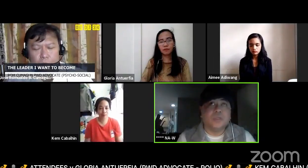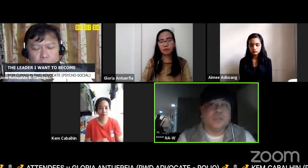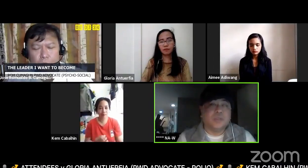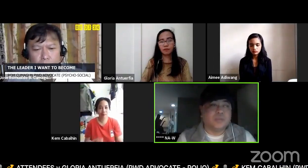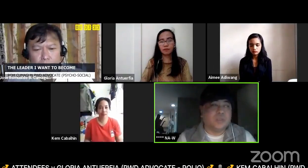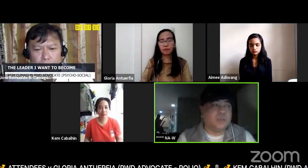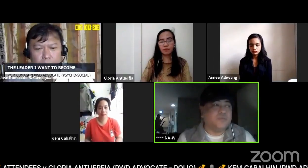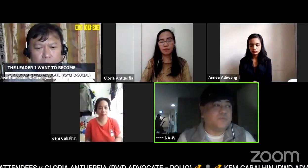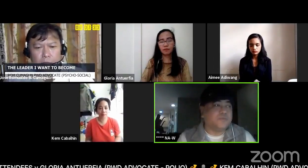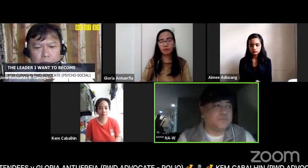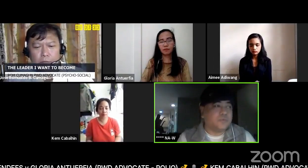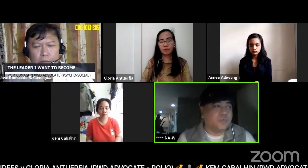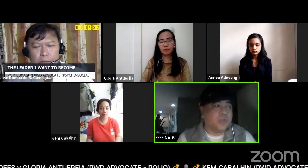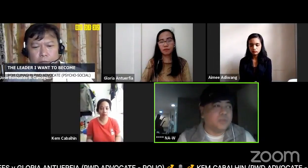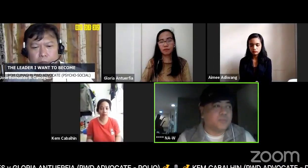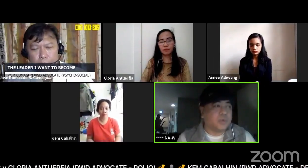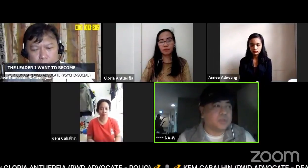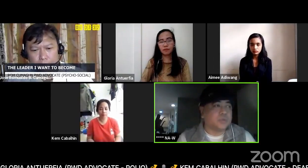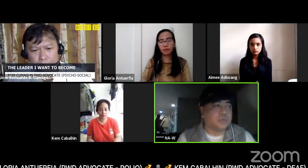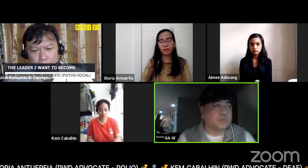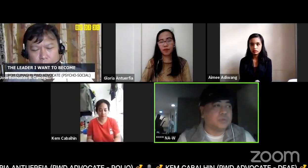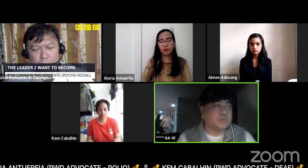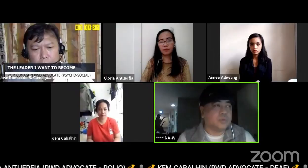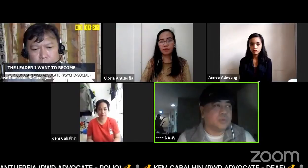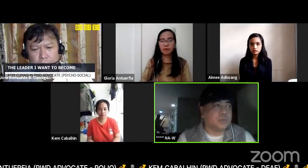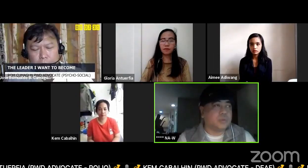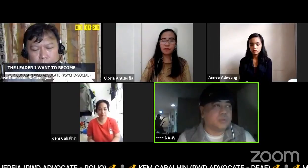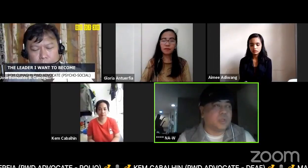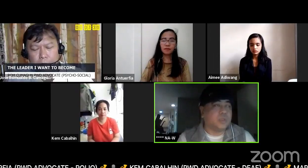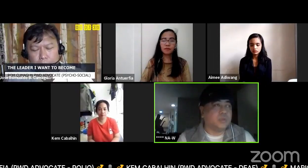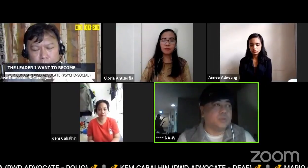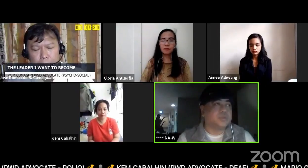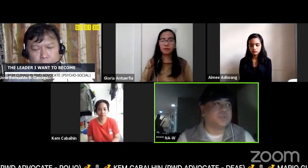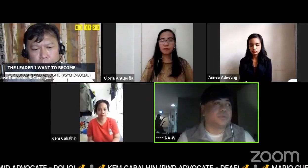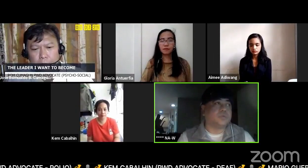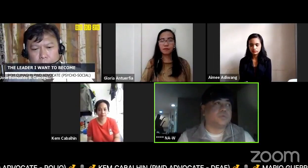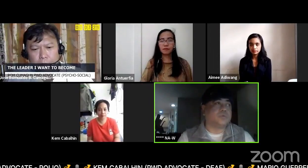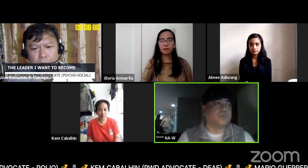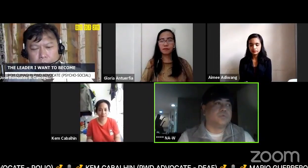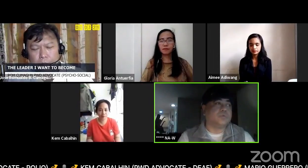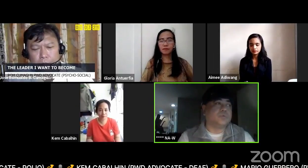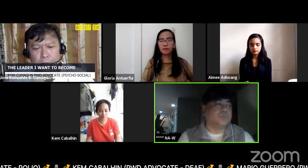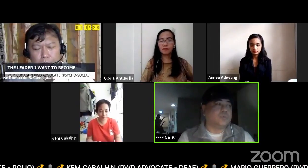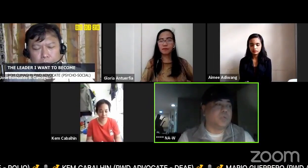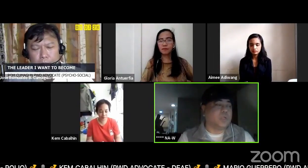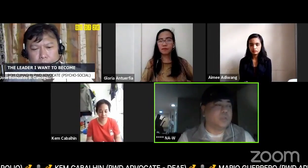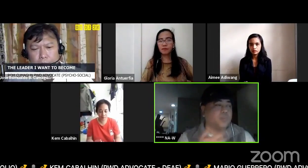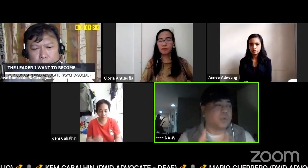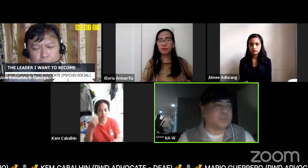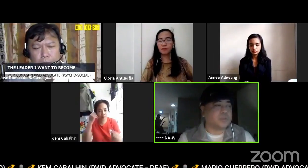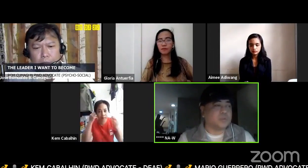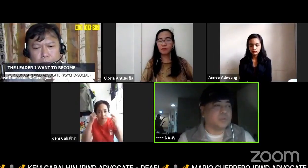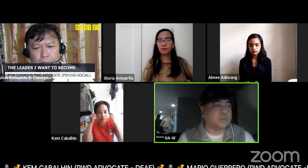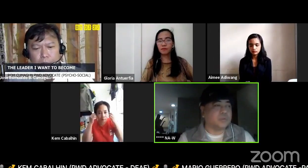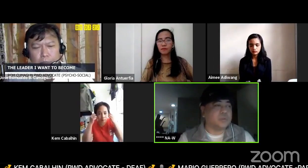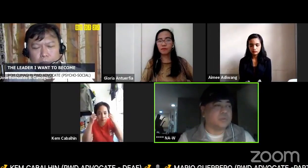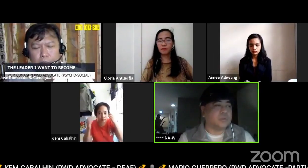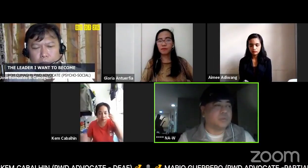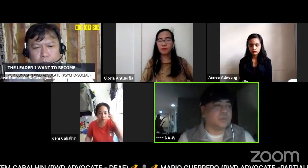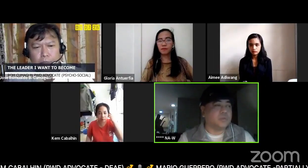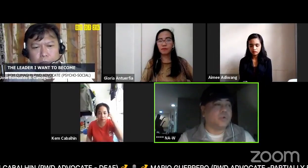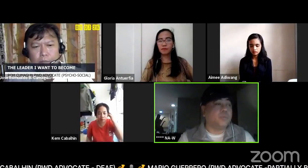spiritual law. If one person annuls to another